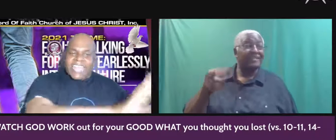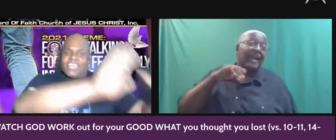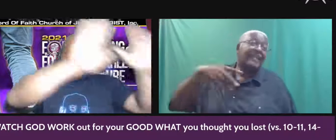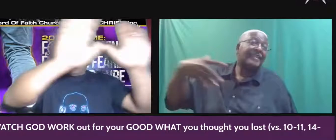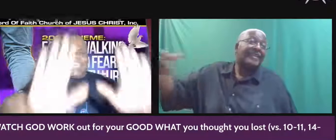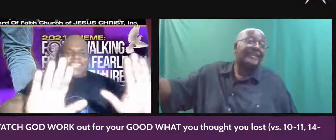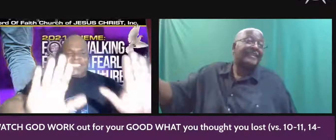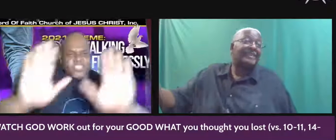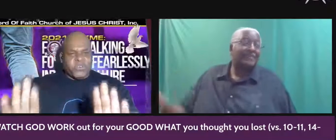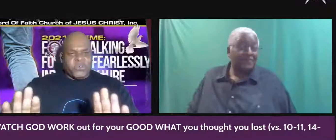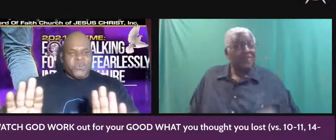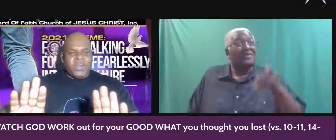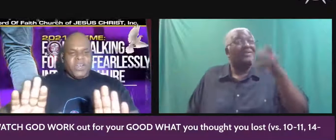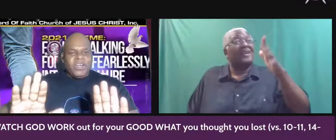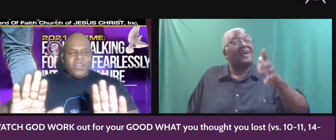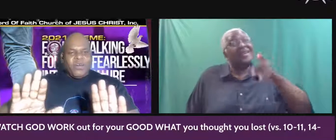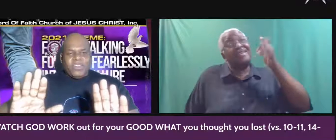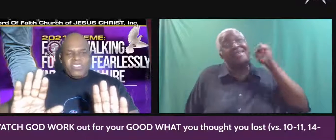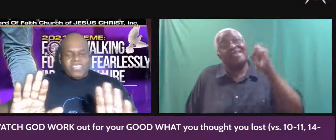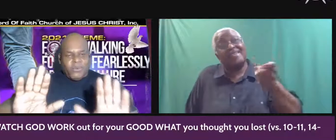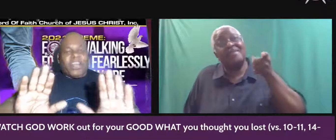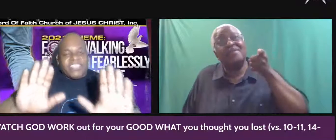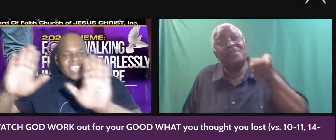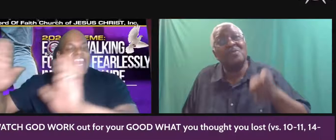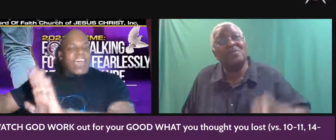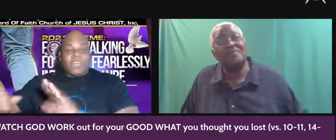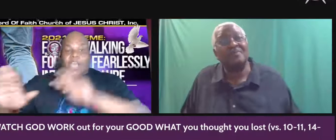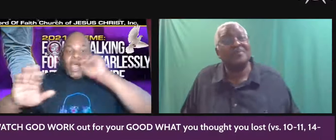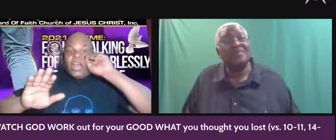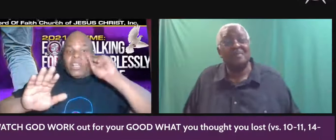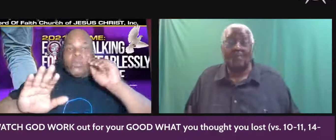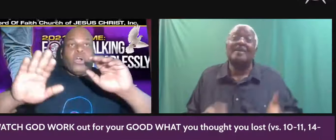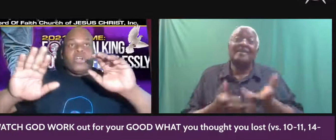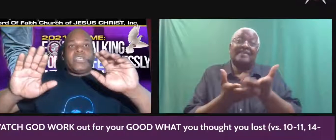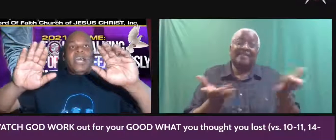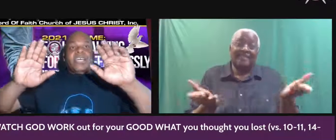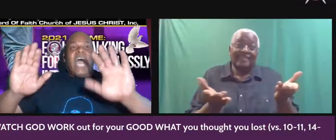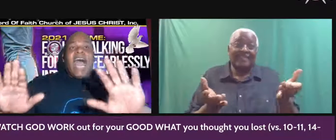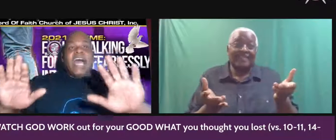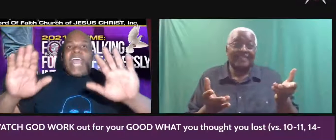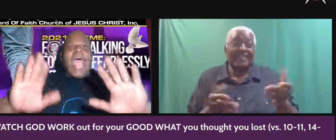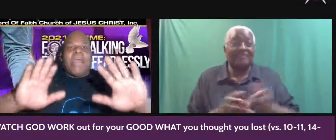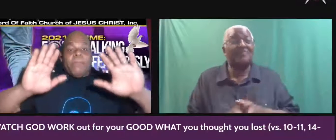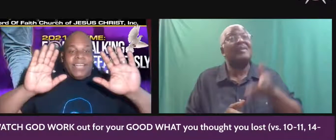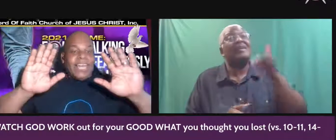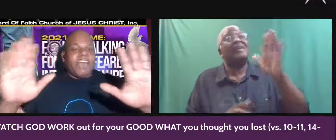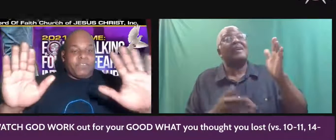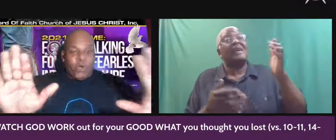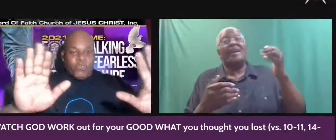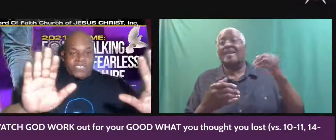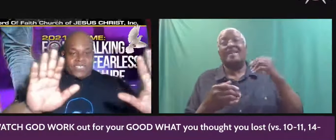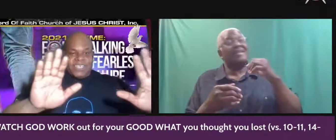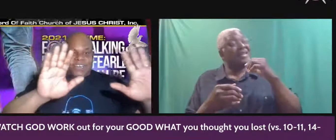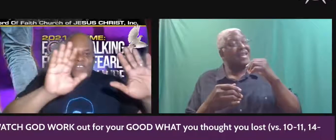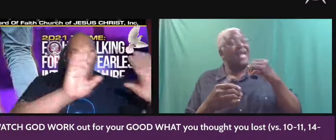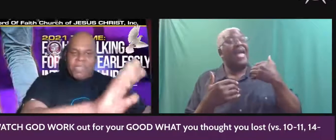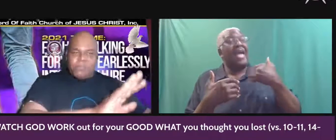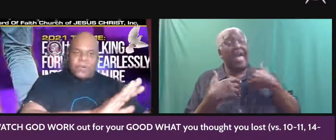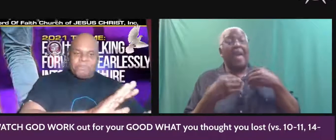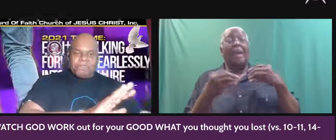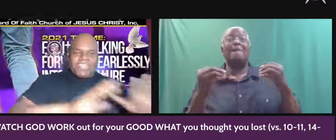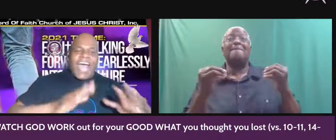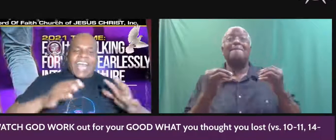that God can release to you what's left. In other words, God had leftovers